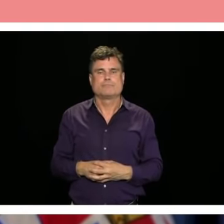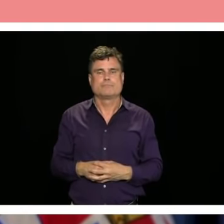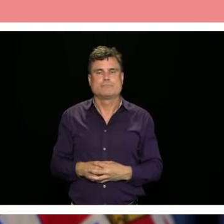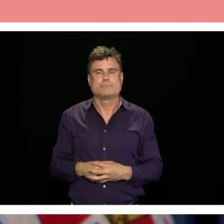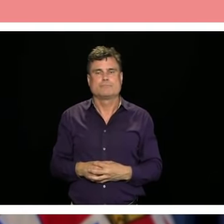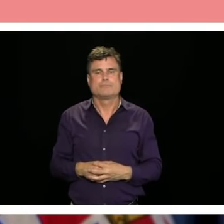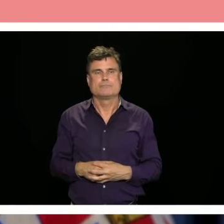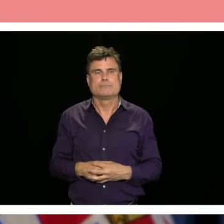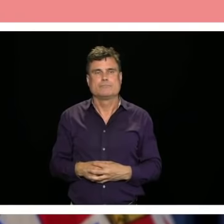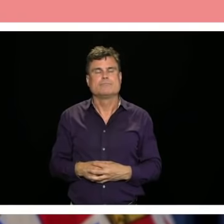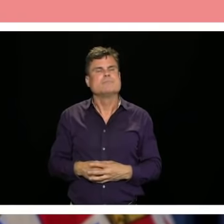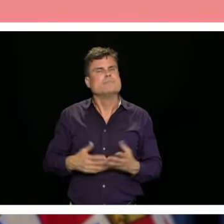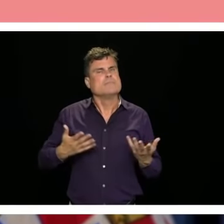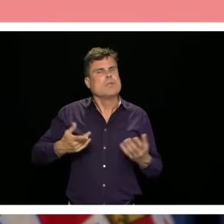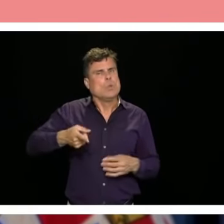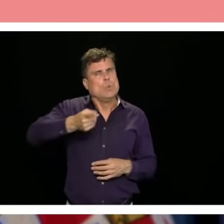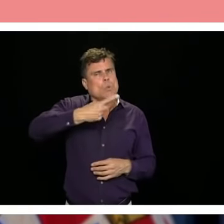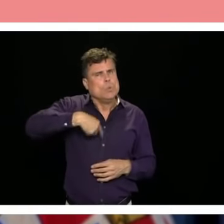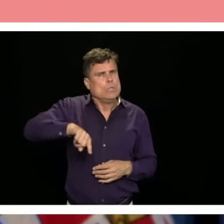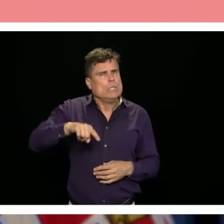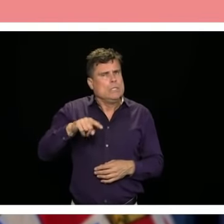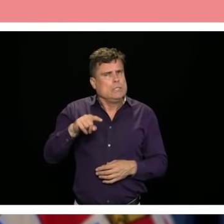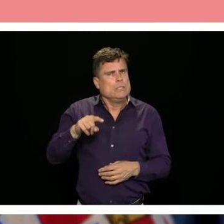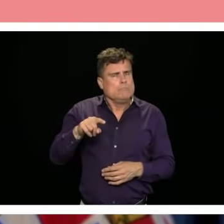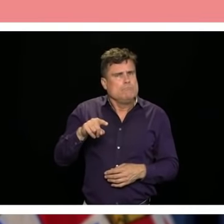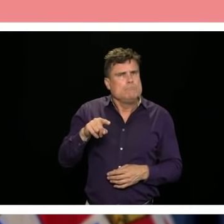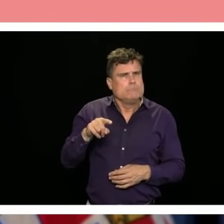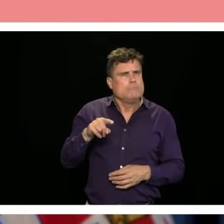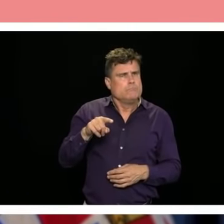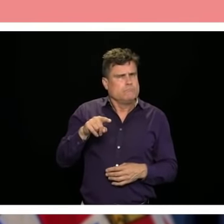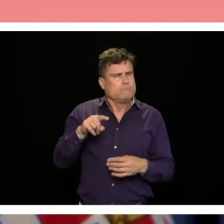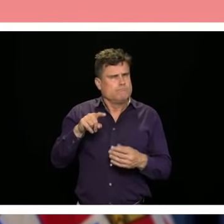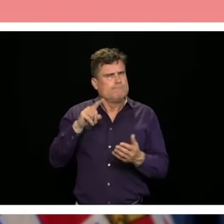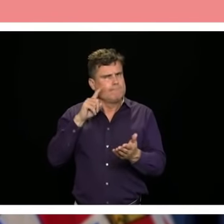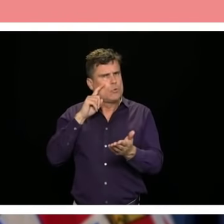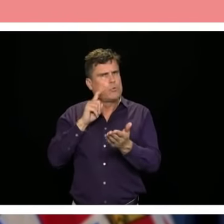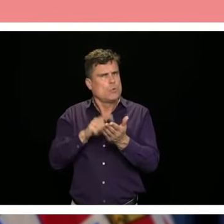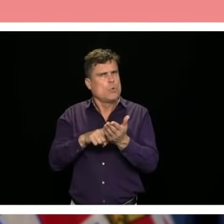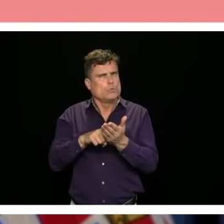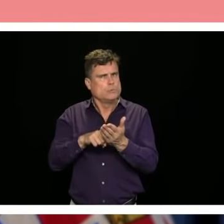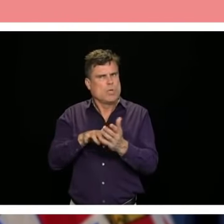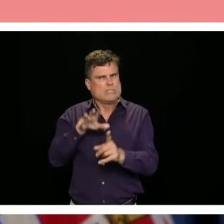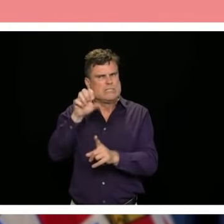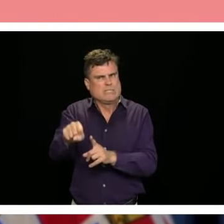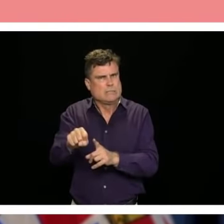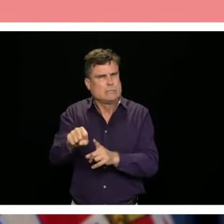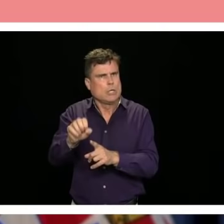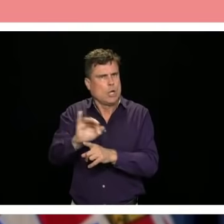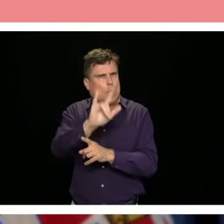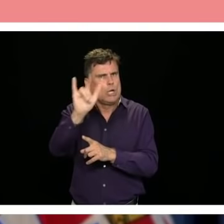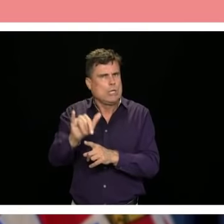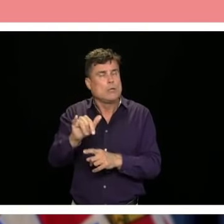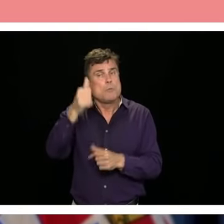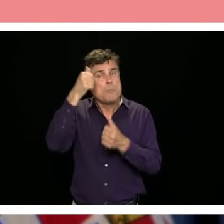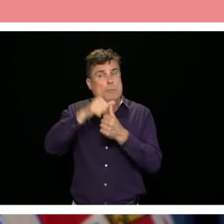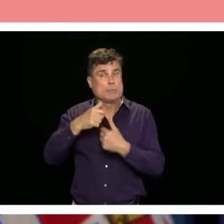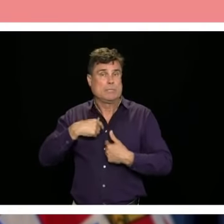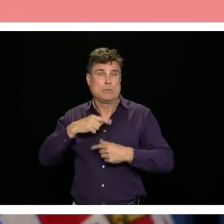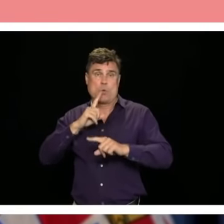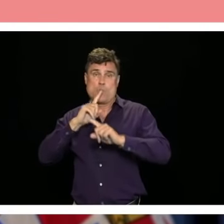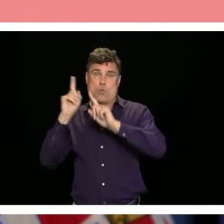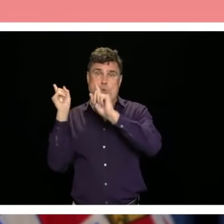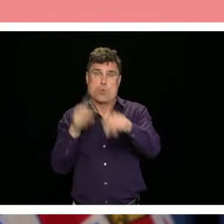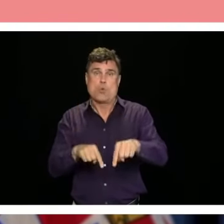the only thing that caused our pandemic by any means. It was certainly a sentinel event or an important event